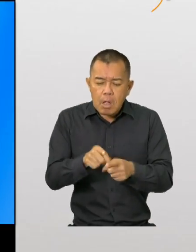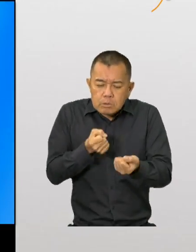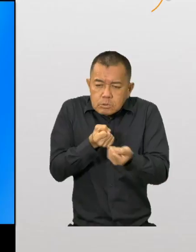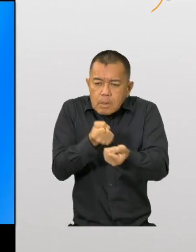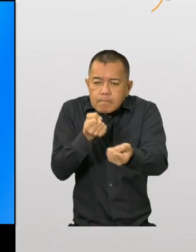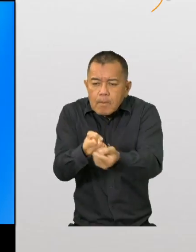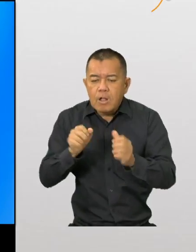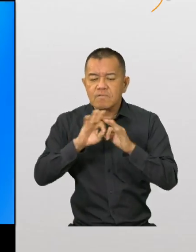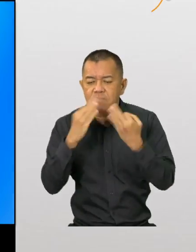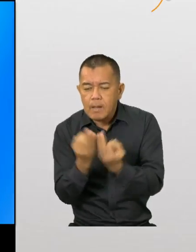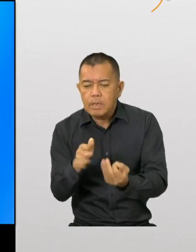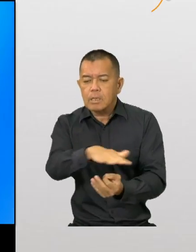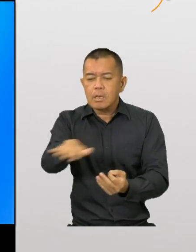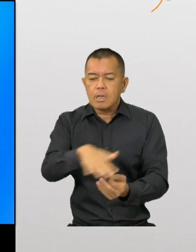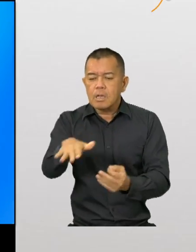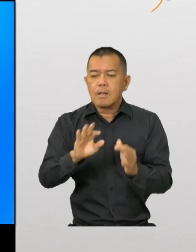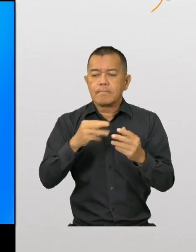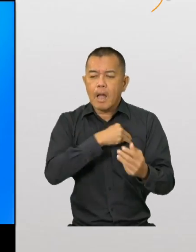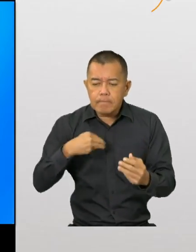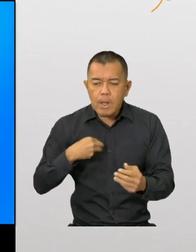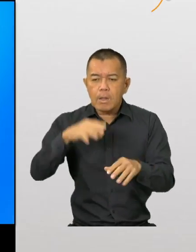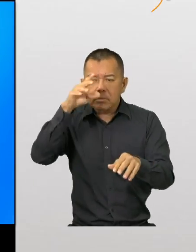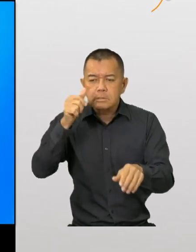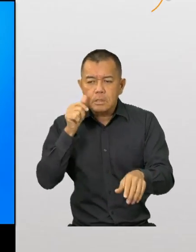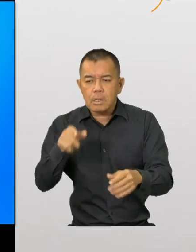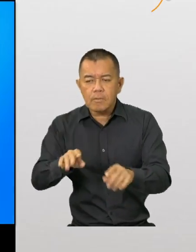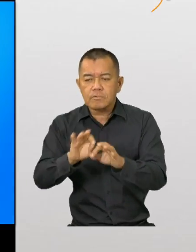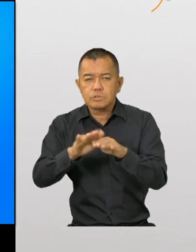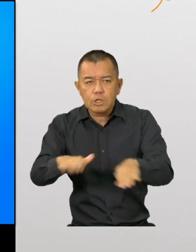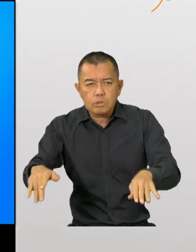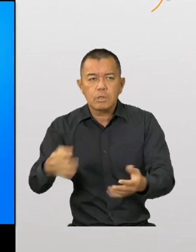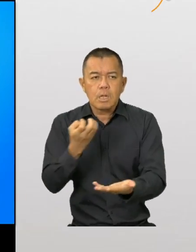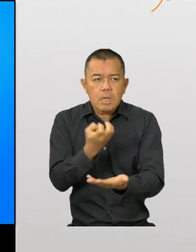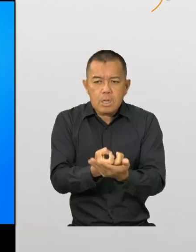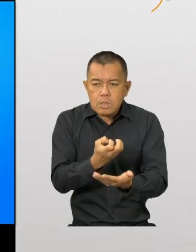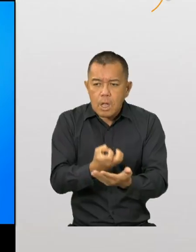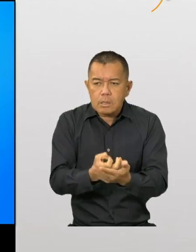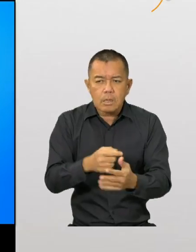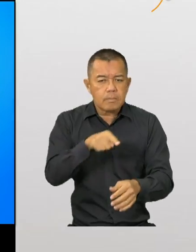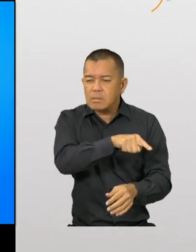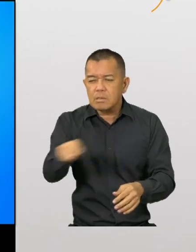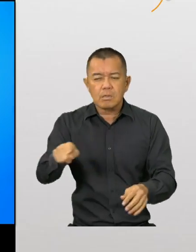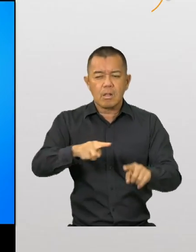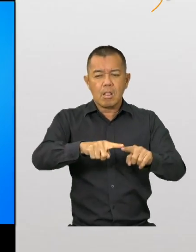Some joined the workforce amidst economic uncertainty and high unemployment as the British forces withdrew from